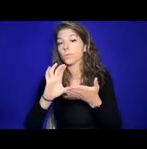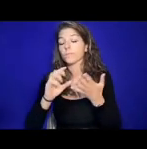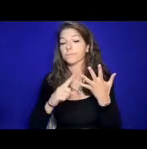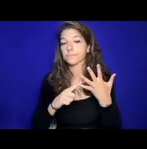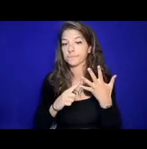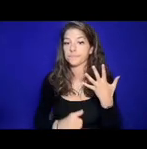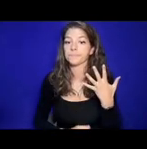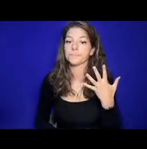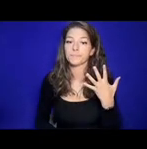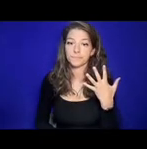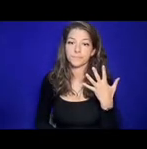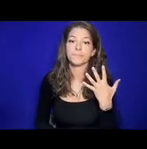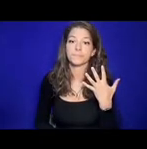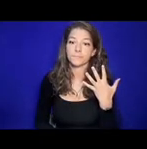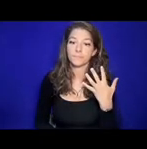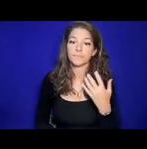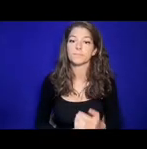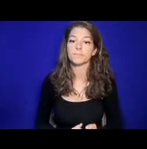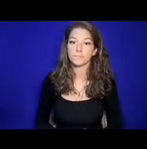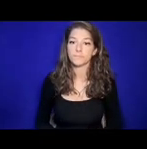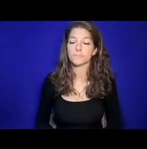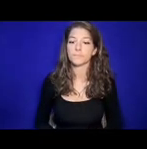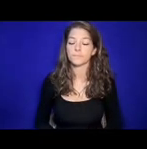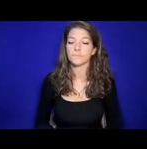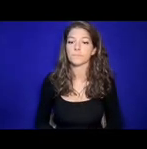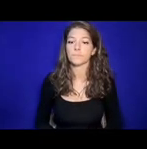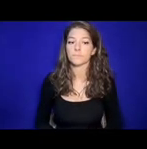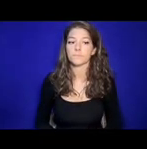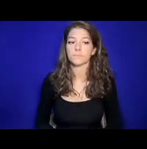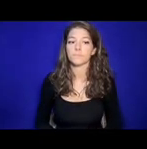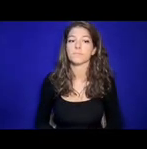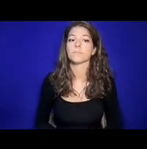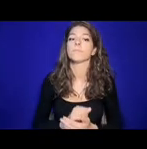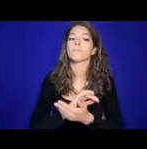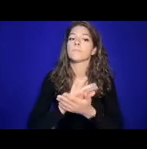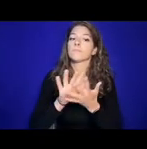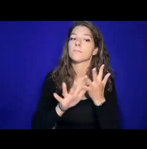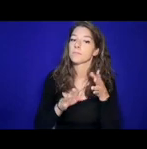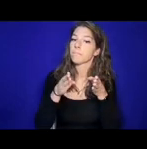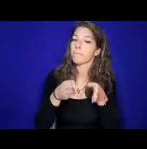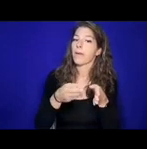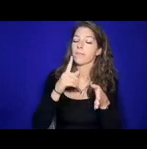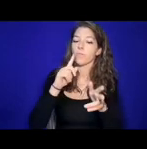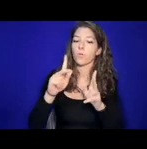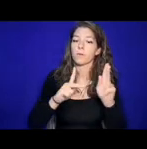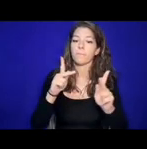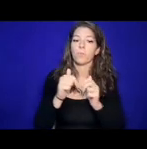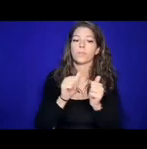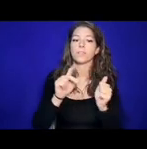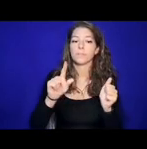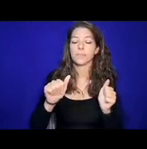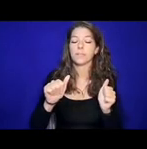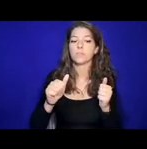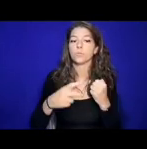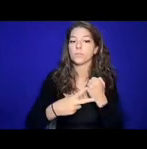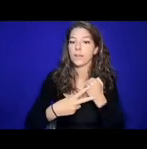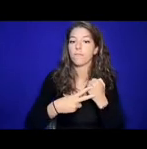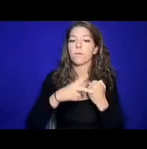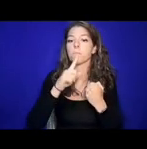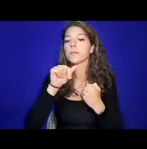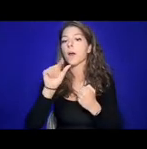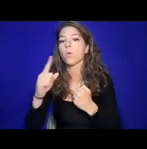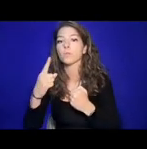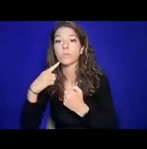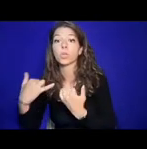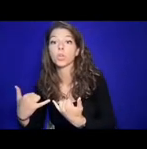and invest money and grow wealth. It is basically a pathway for people with disabilities to save not only for